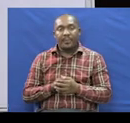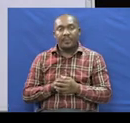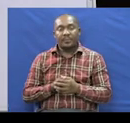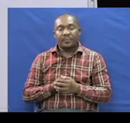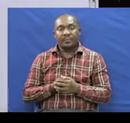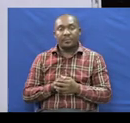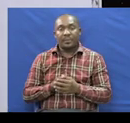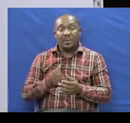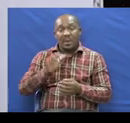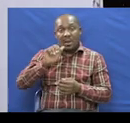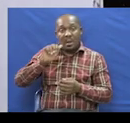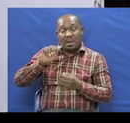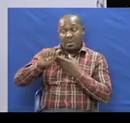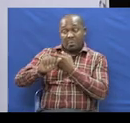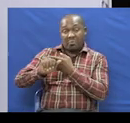can read.